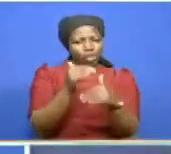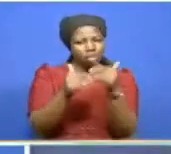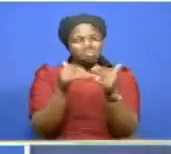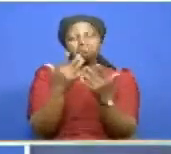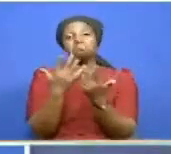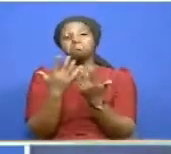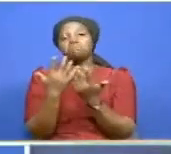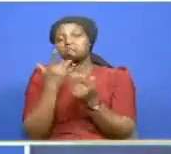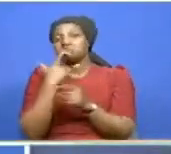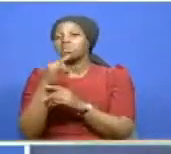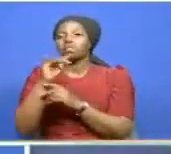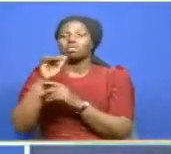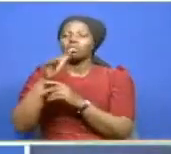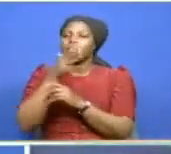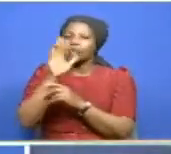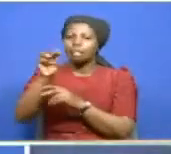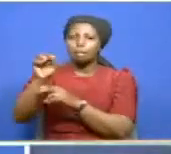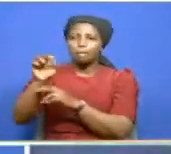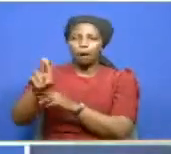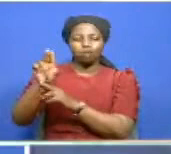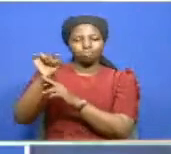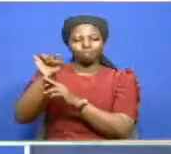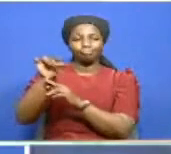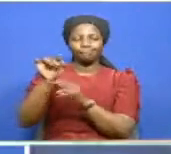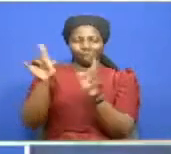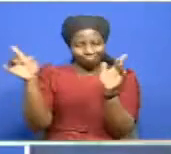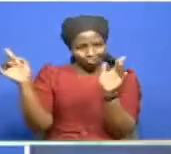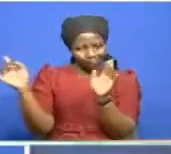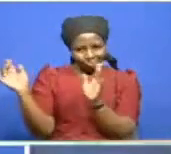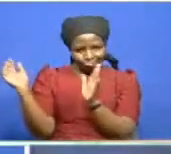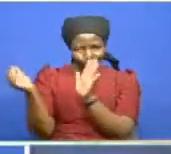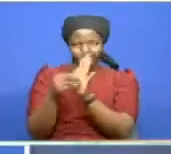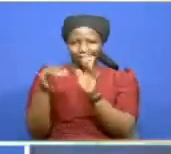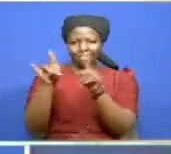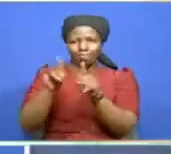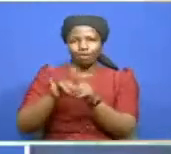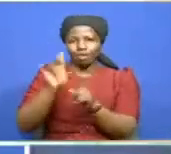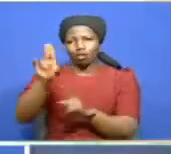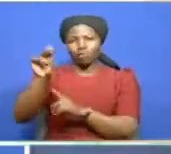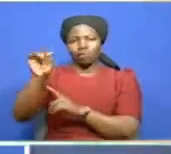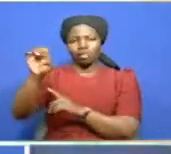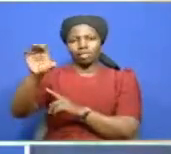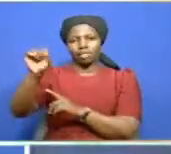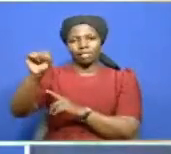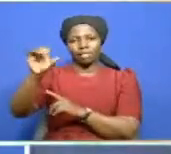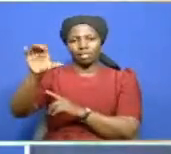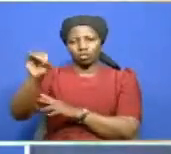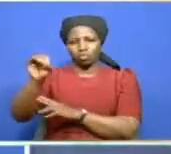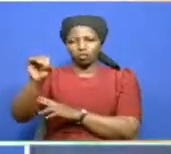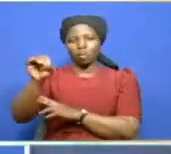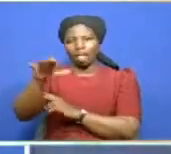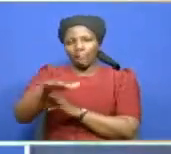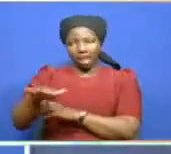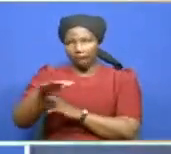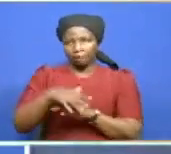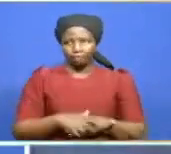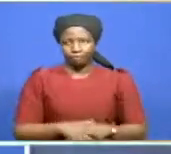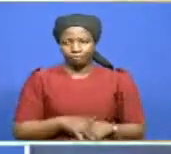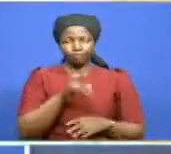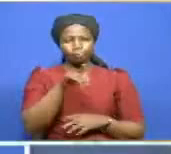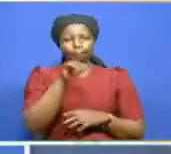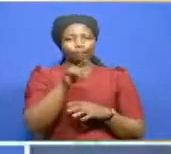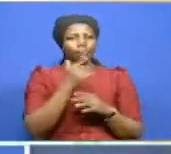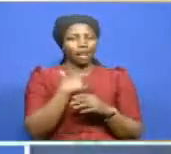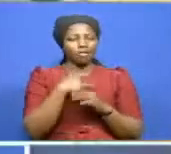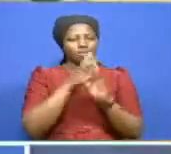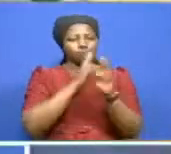complex as a UNESCO World Heritage Site. Emily K. Bade with the details of the joint agreement that is aimed at ensuring